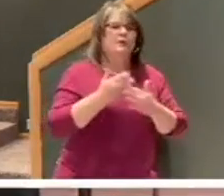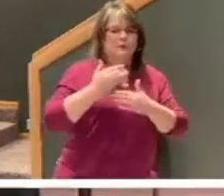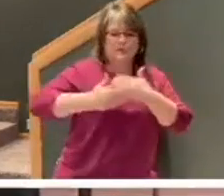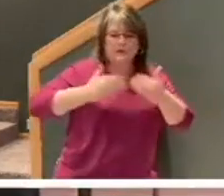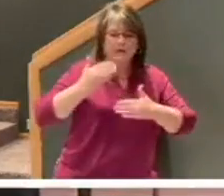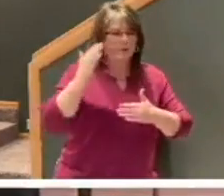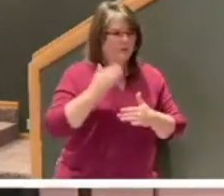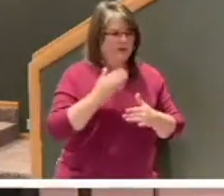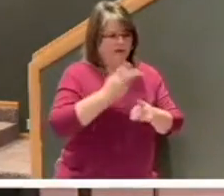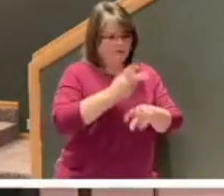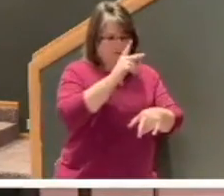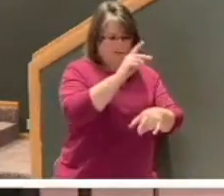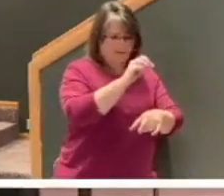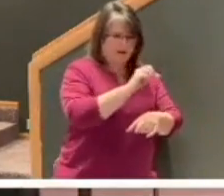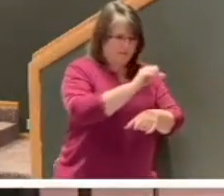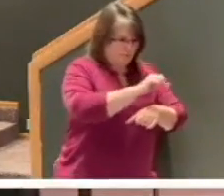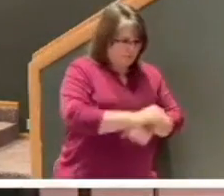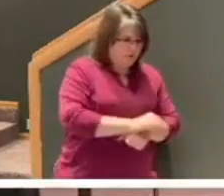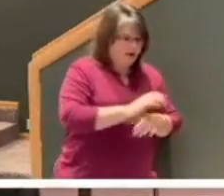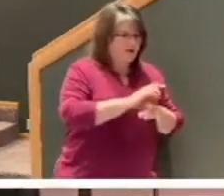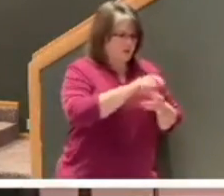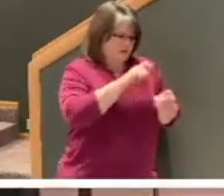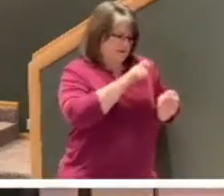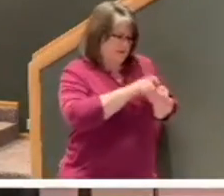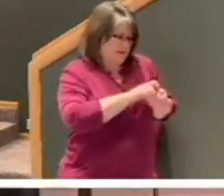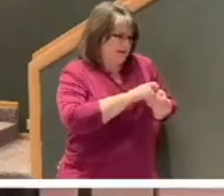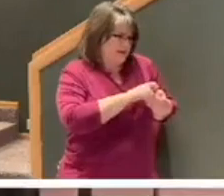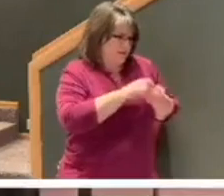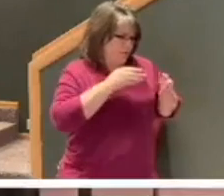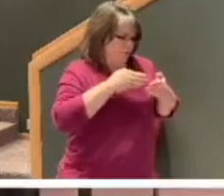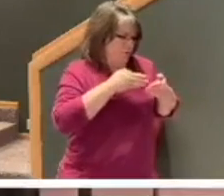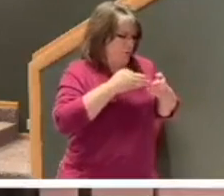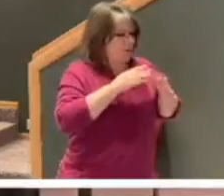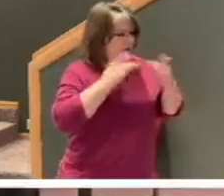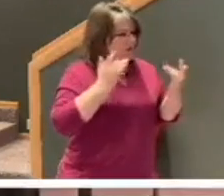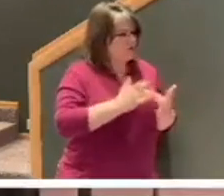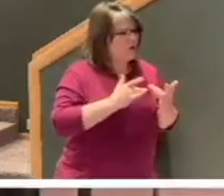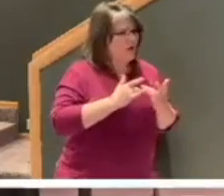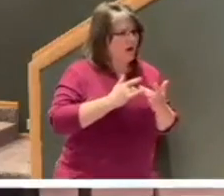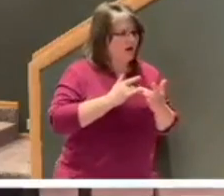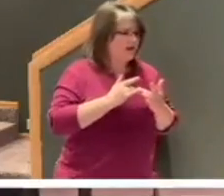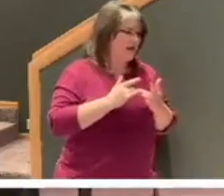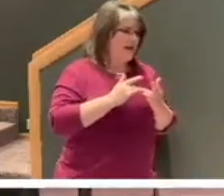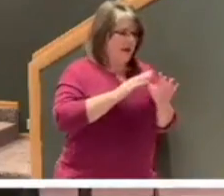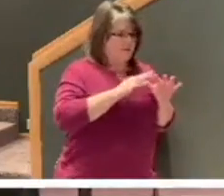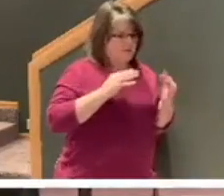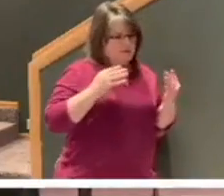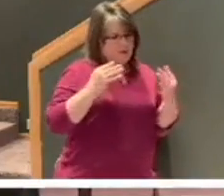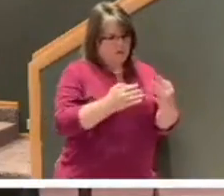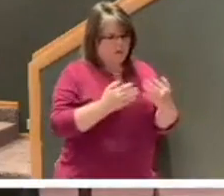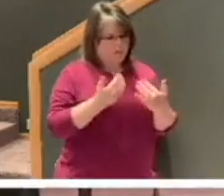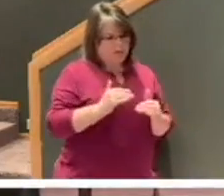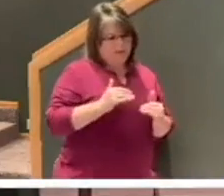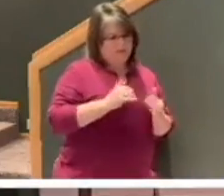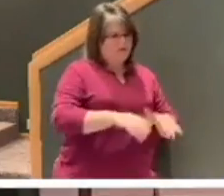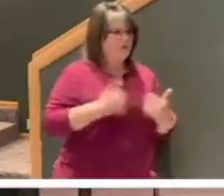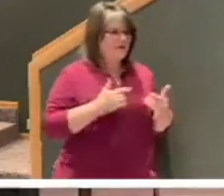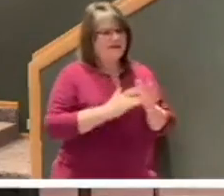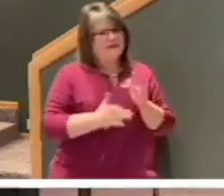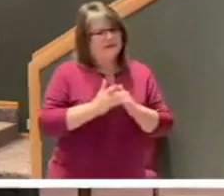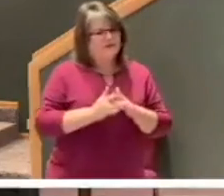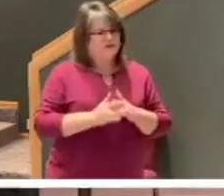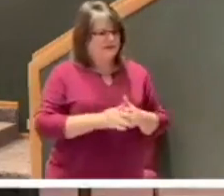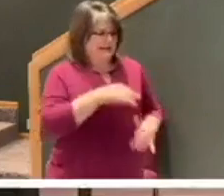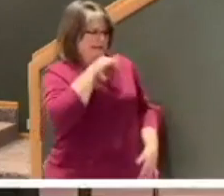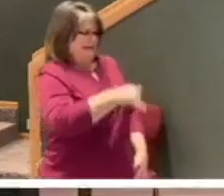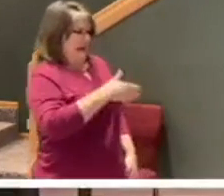him locked into a certain corner of your heart, locked and build walls around a certain part of your life? Jesus, please stay